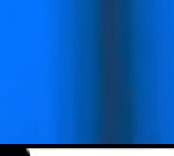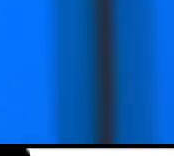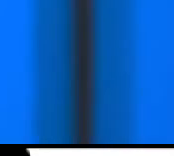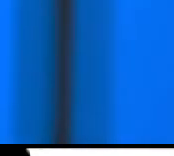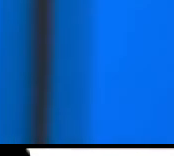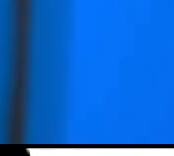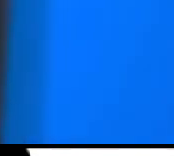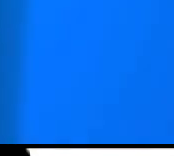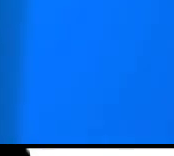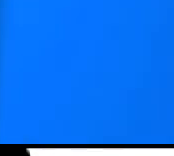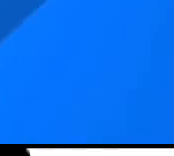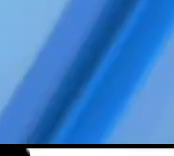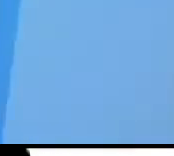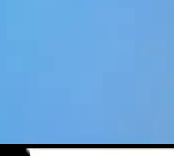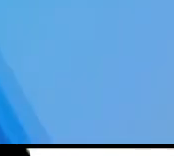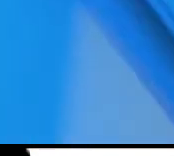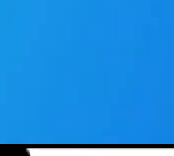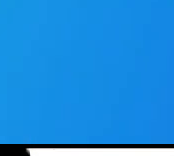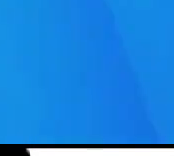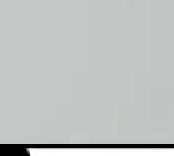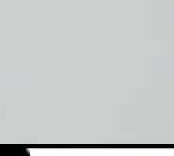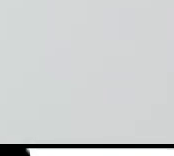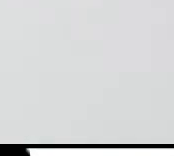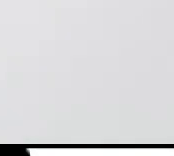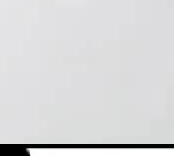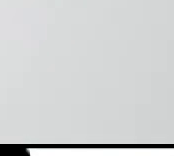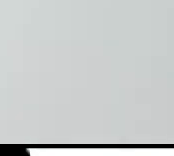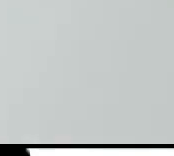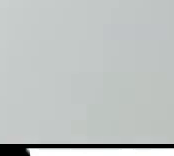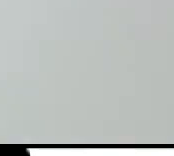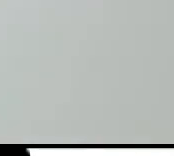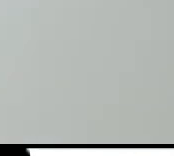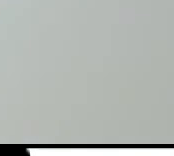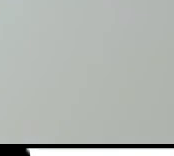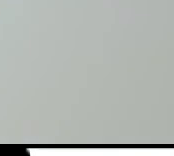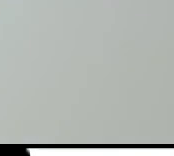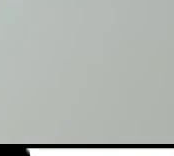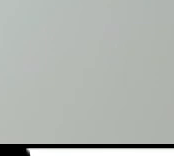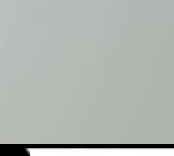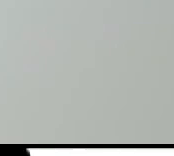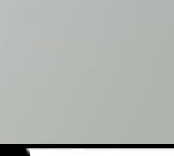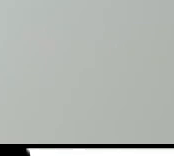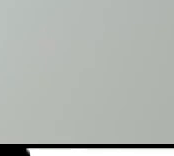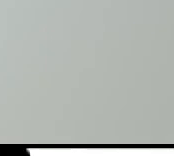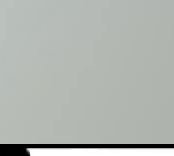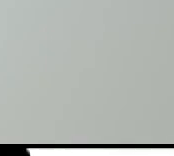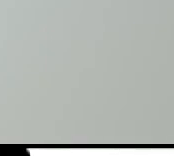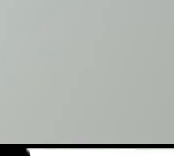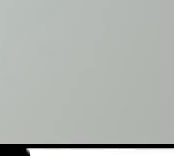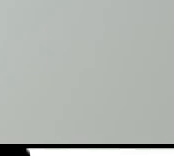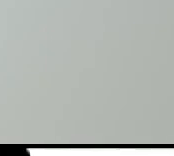ZNS Total Sports is brought to you by 4th Terrace Diagnostic Center.